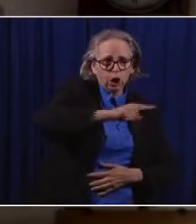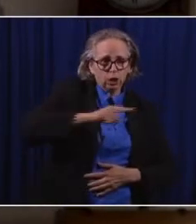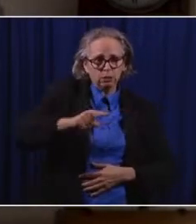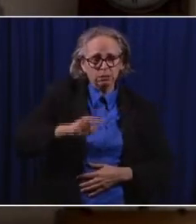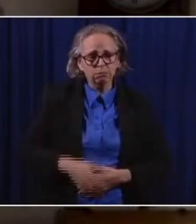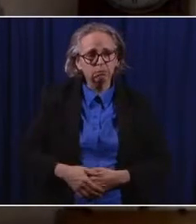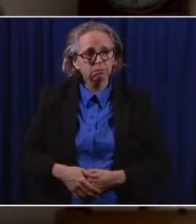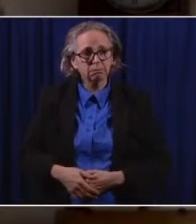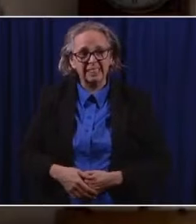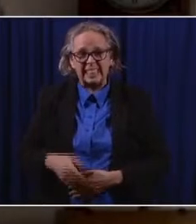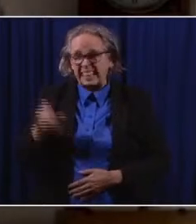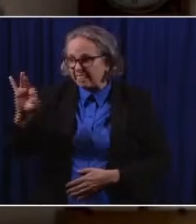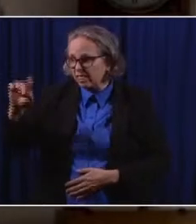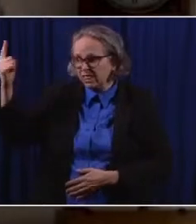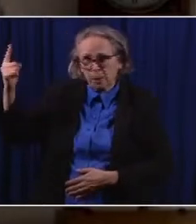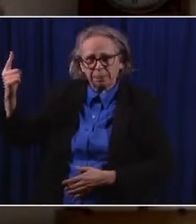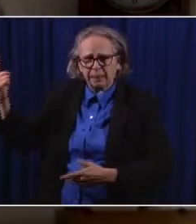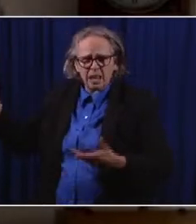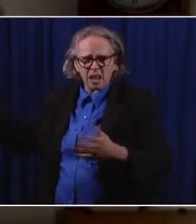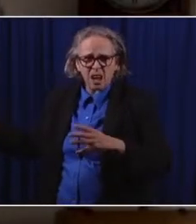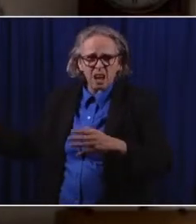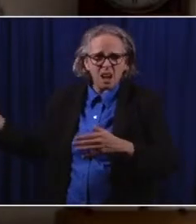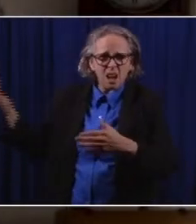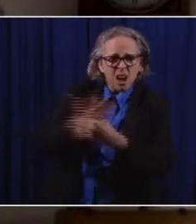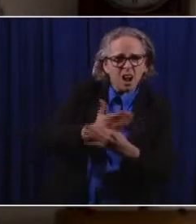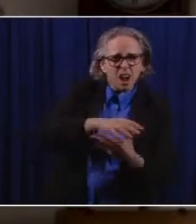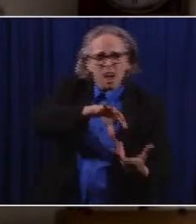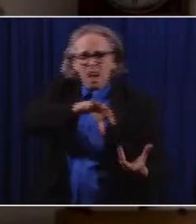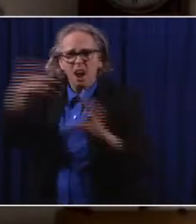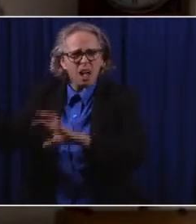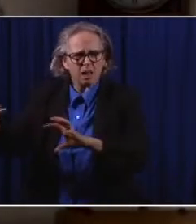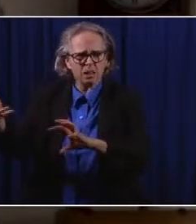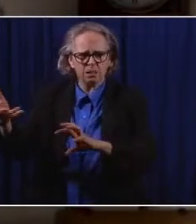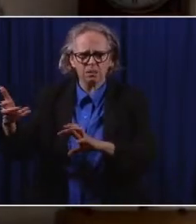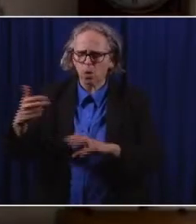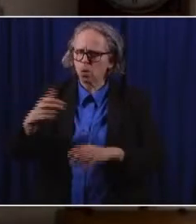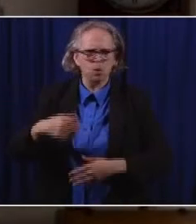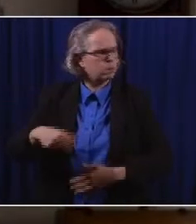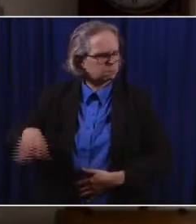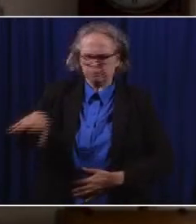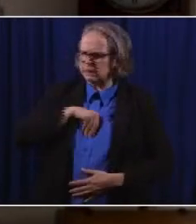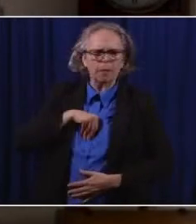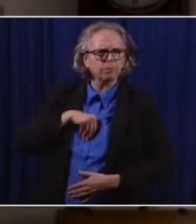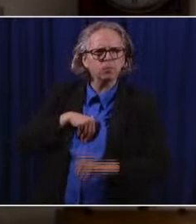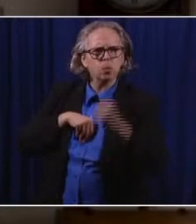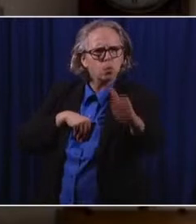sacred process. We will, as we have done in the past,